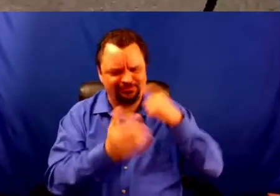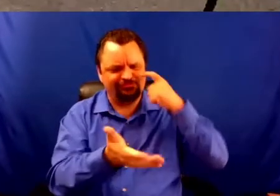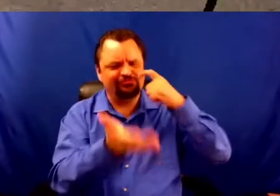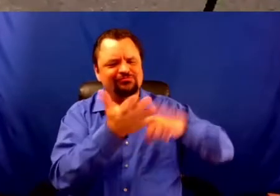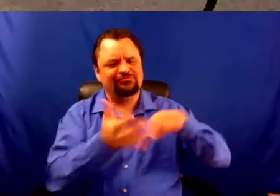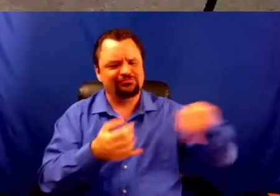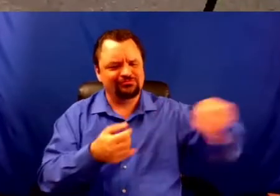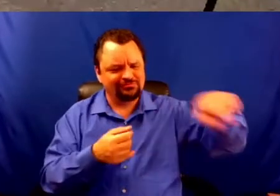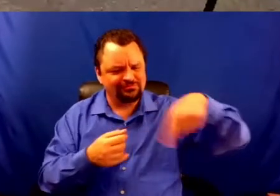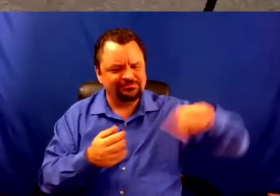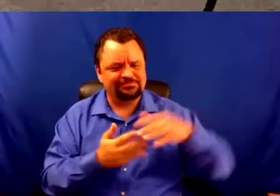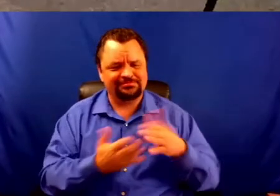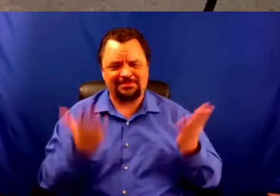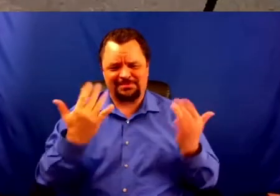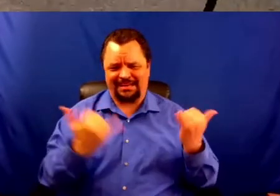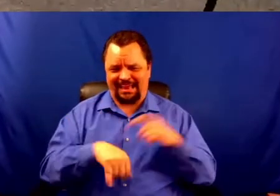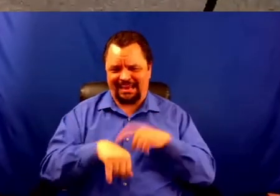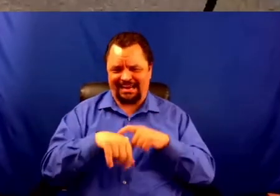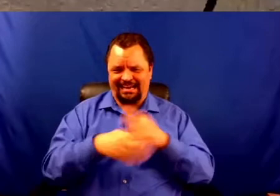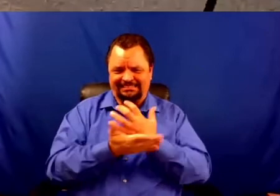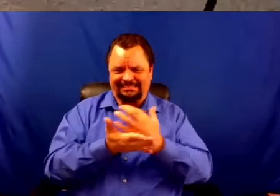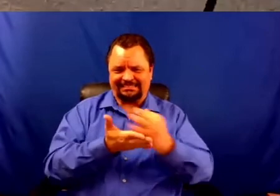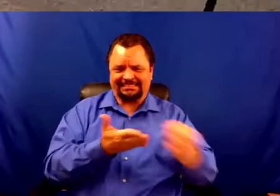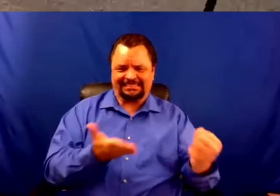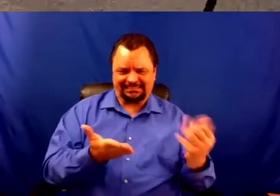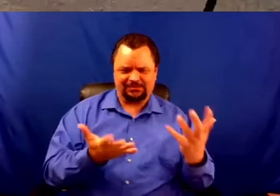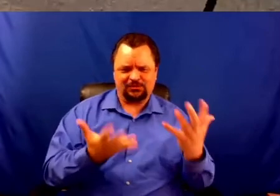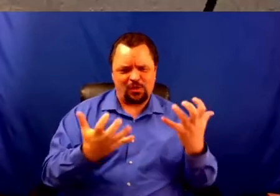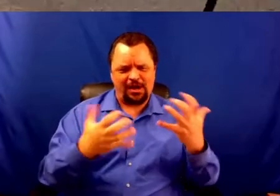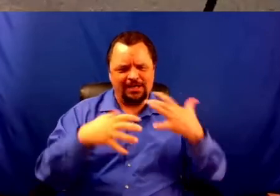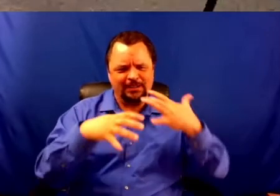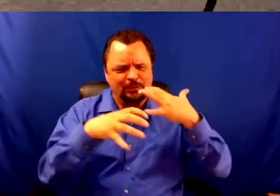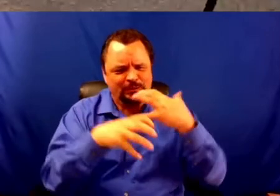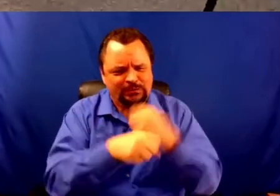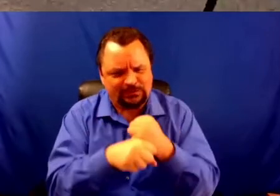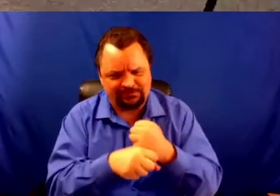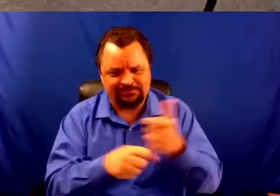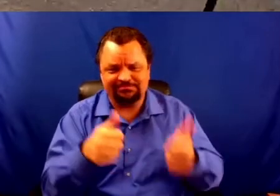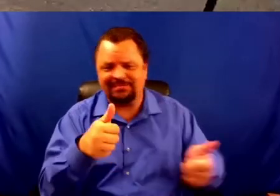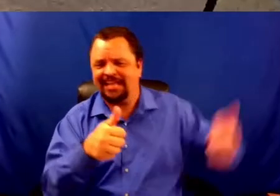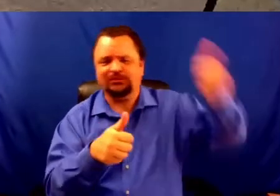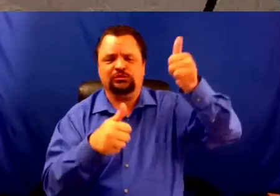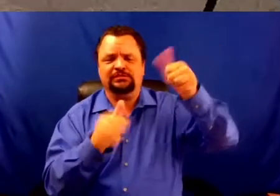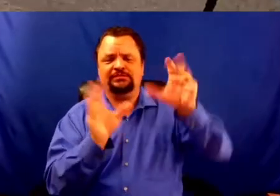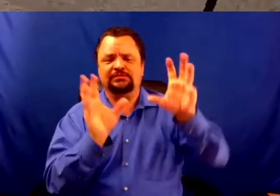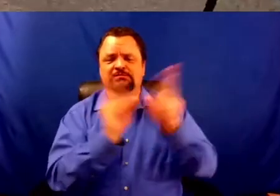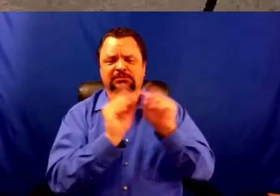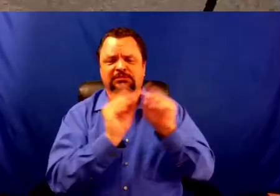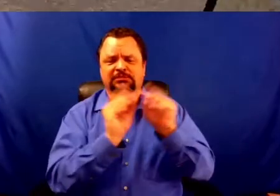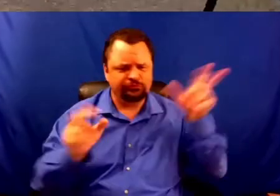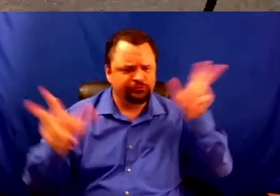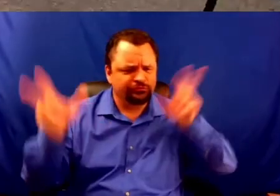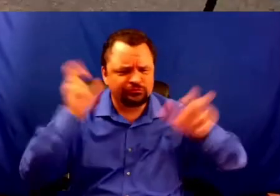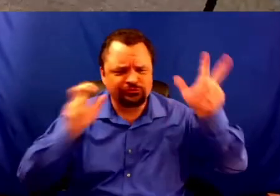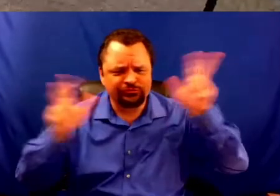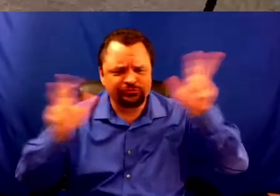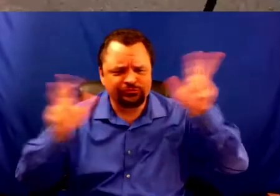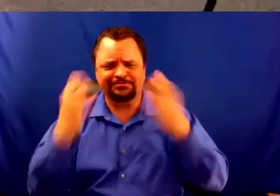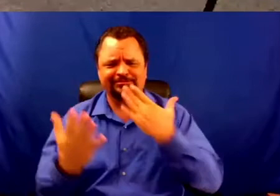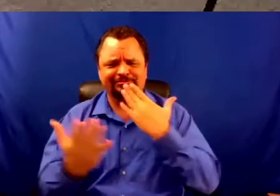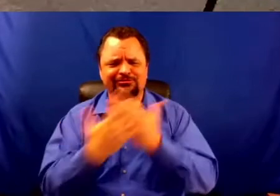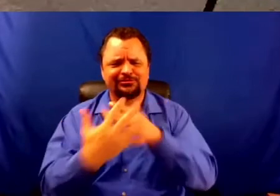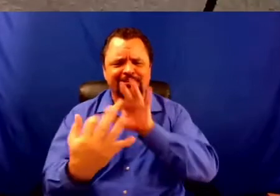in light of just the time, and I do want to get to the executive session and hear the very valuable feedback from